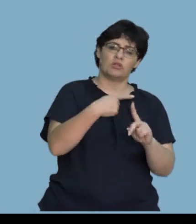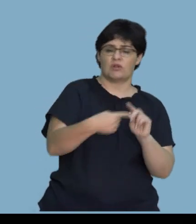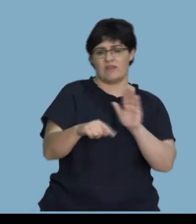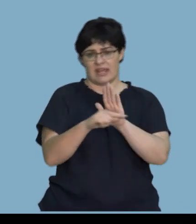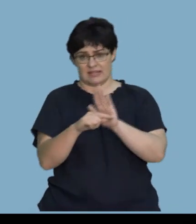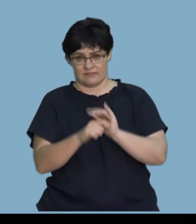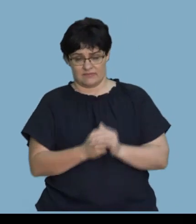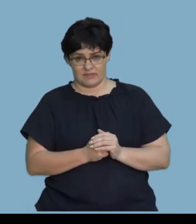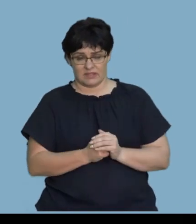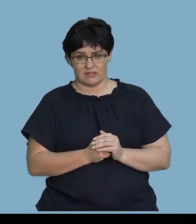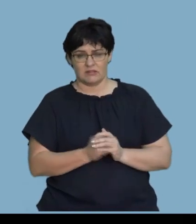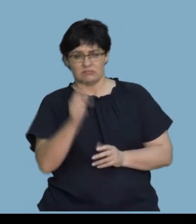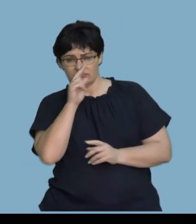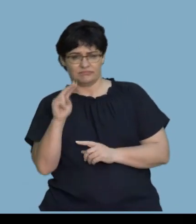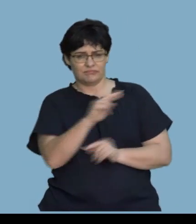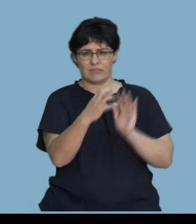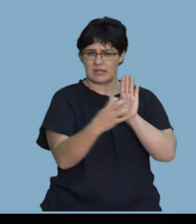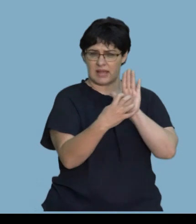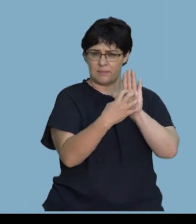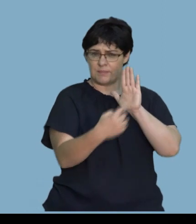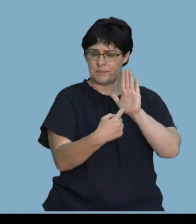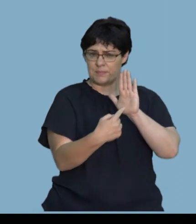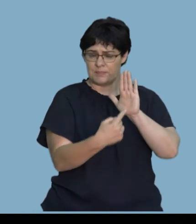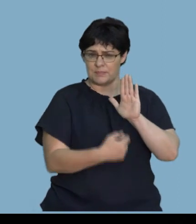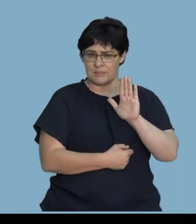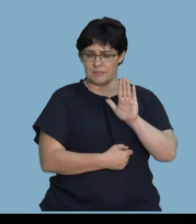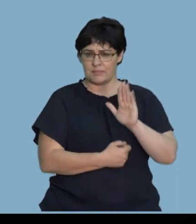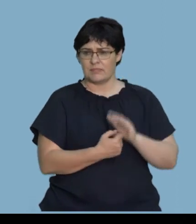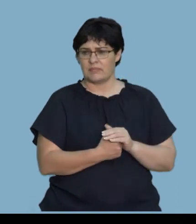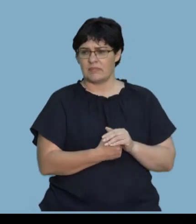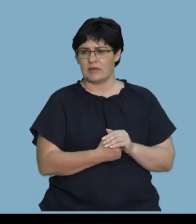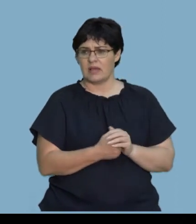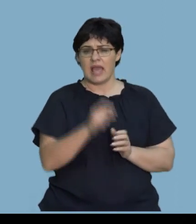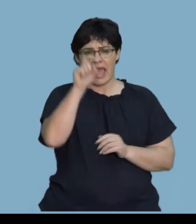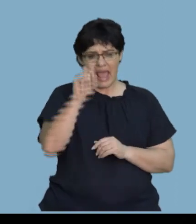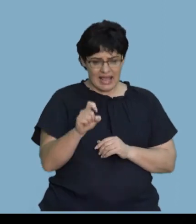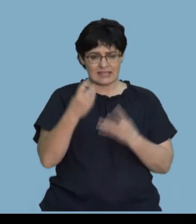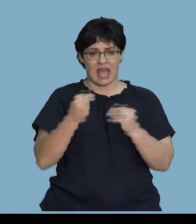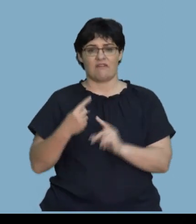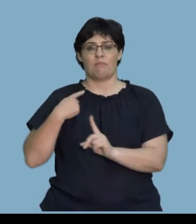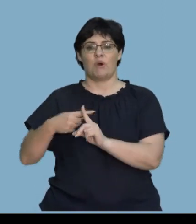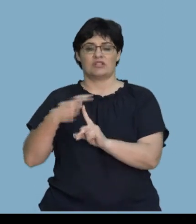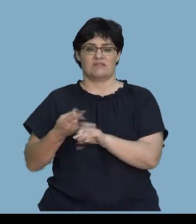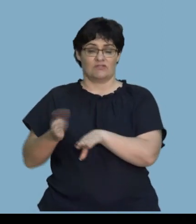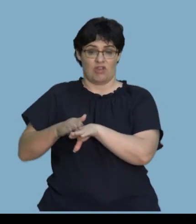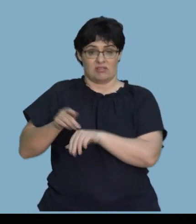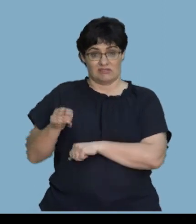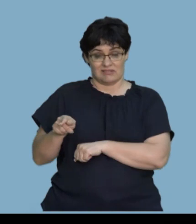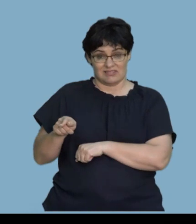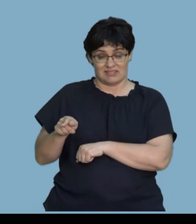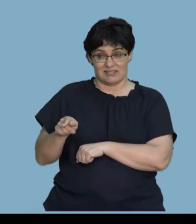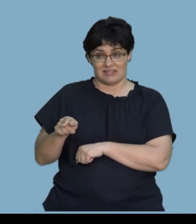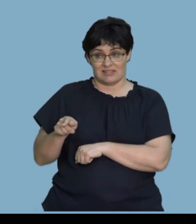back to that sketch, sphere X has got a positive charge, okay? Now,